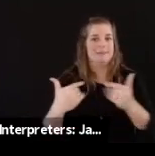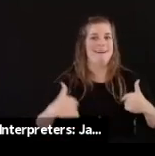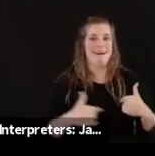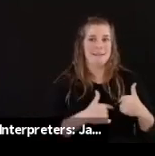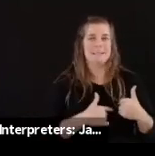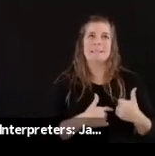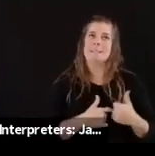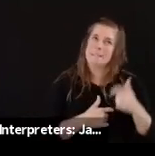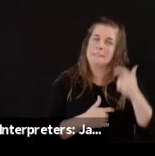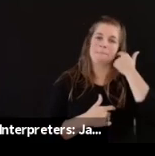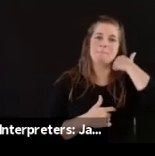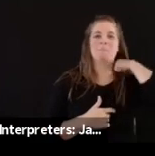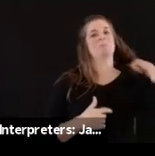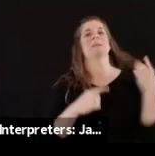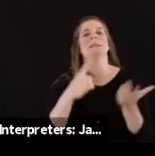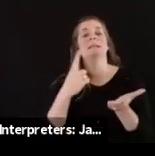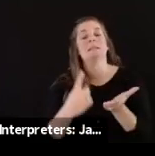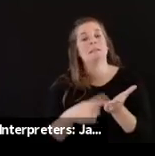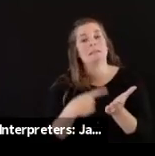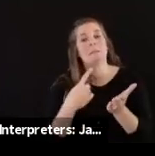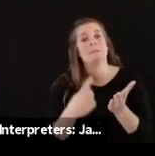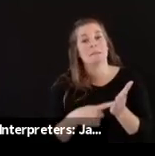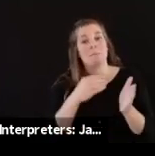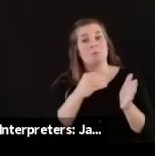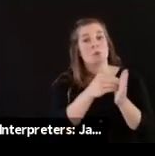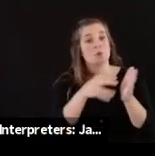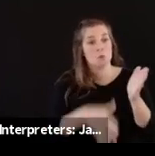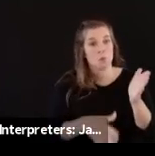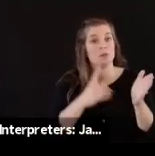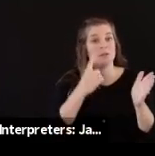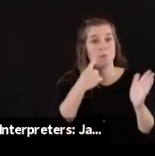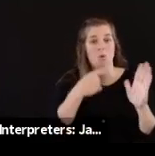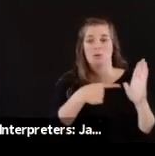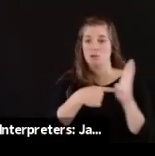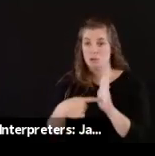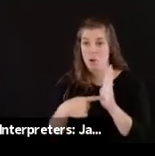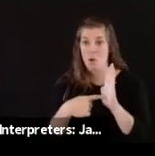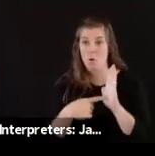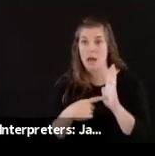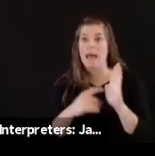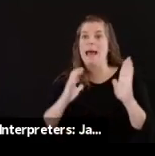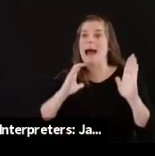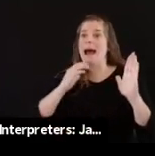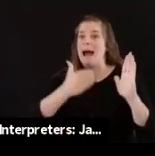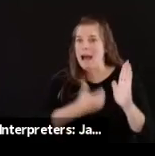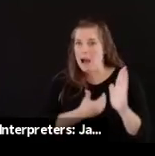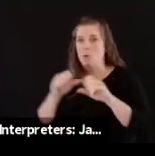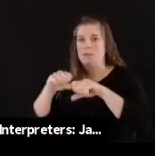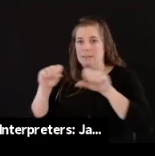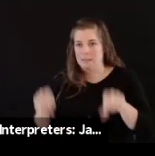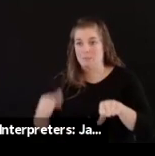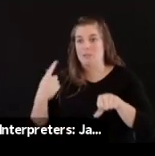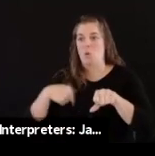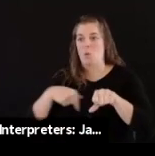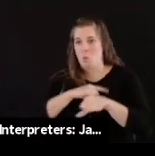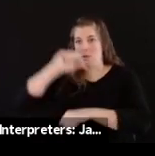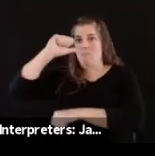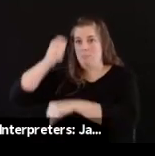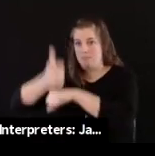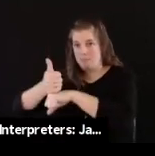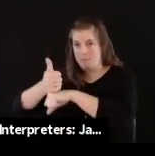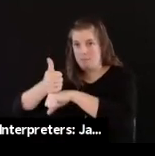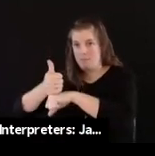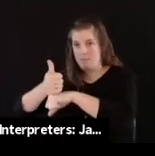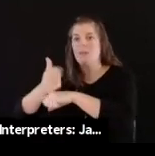Sometimes they're going to point out ways in which systems that we have created or in which we are complicit contribute to inequity. It's going to